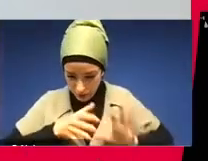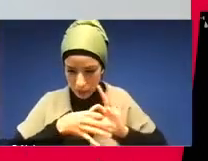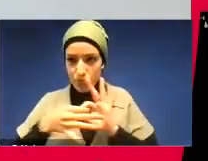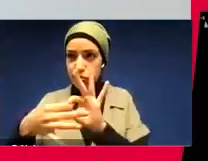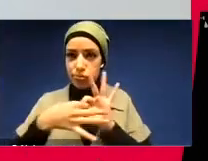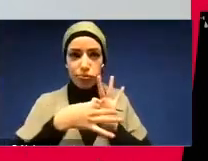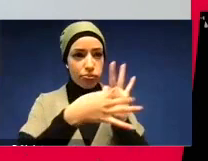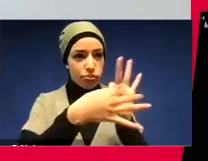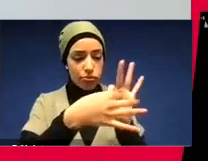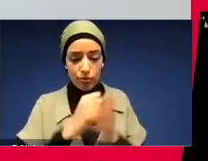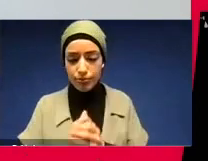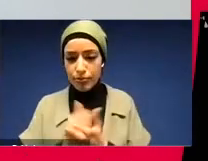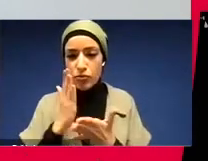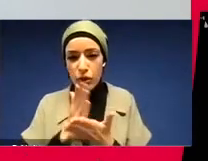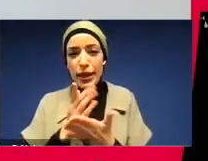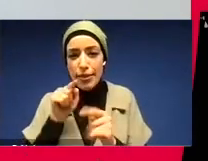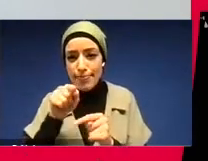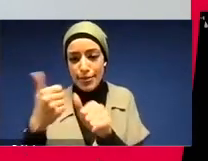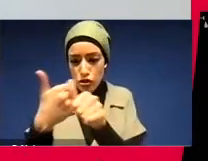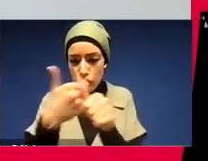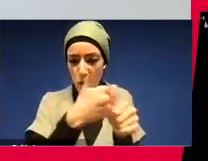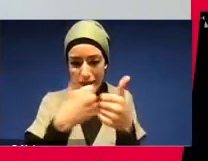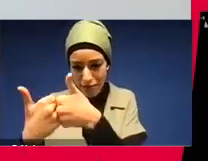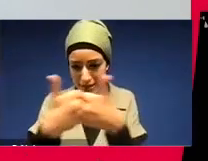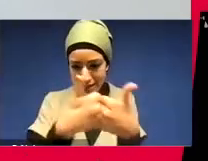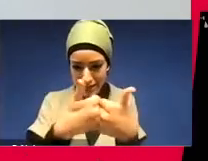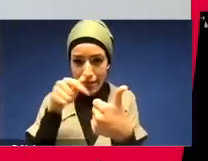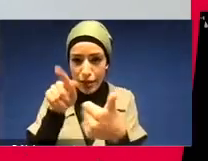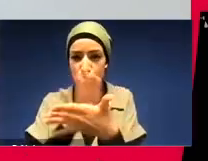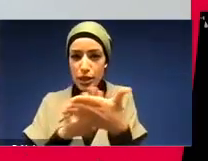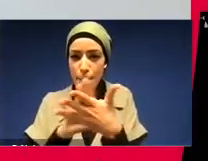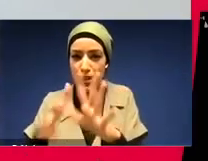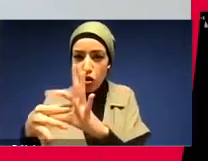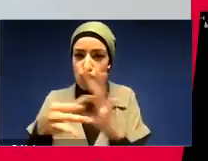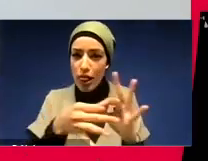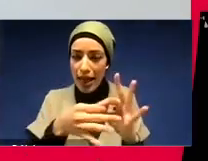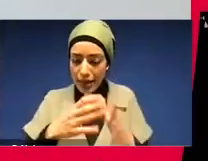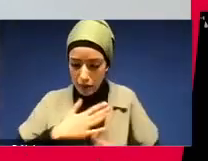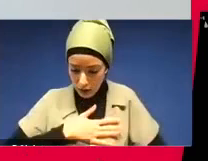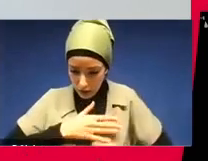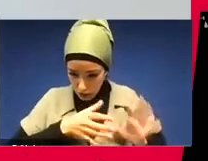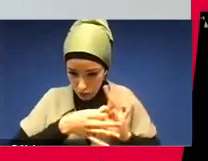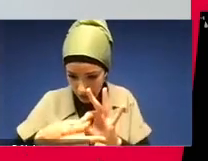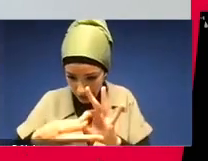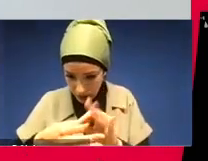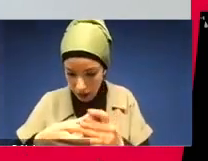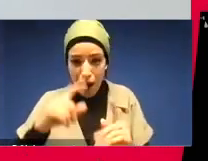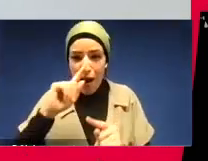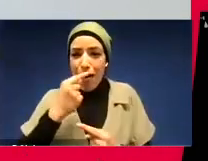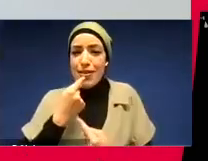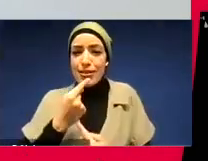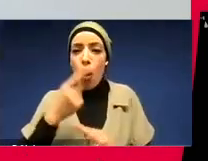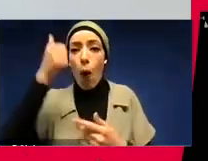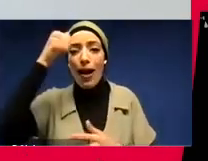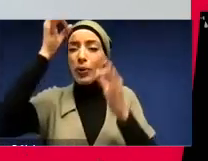that's really what solidarity is. It's relating without necessarily saying, I know exactly how you feel.